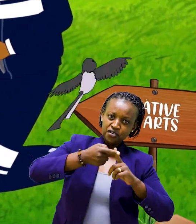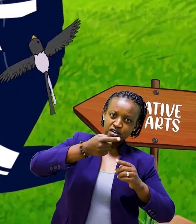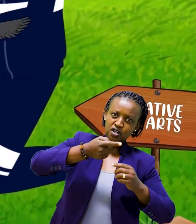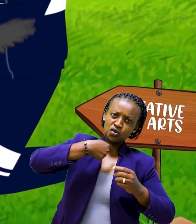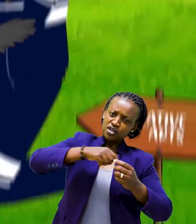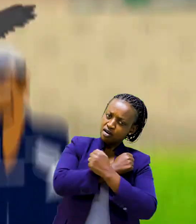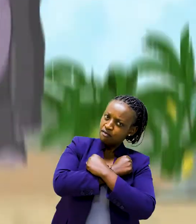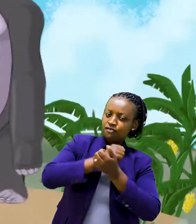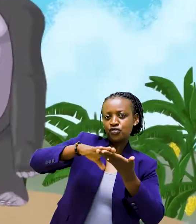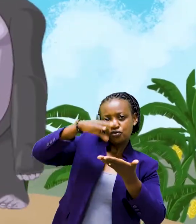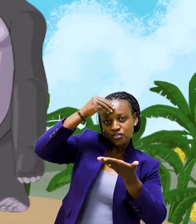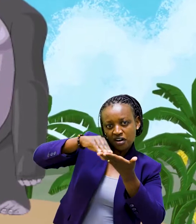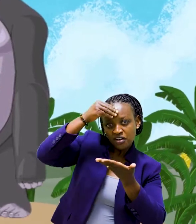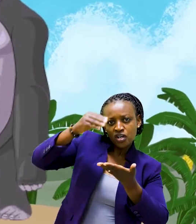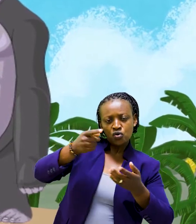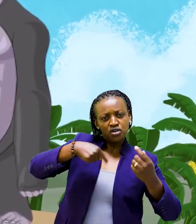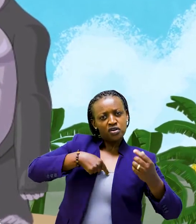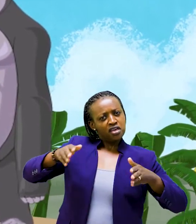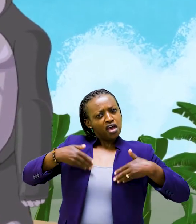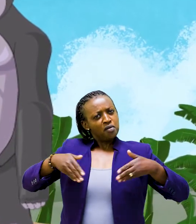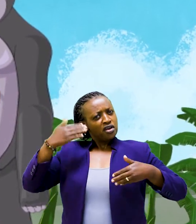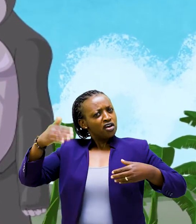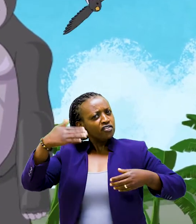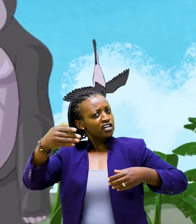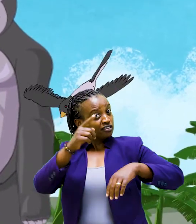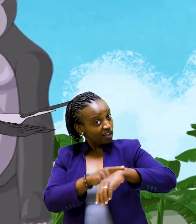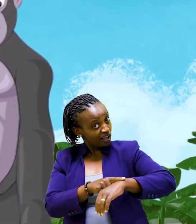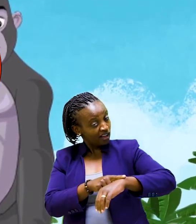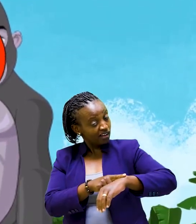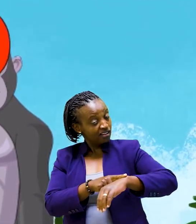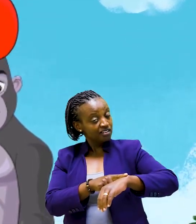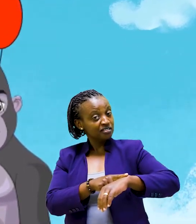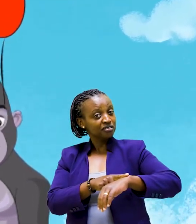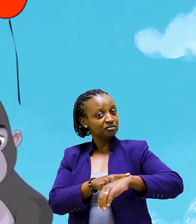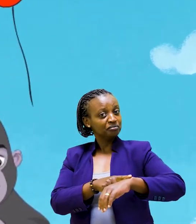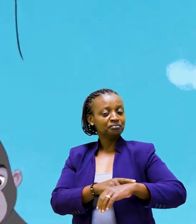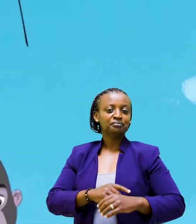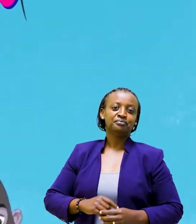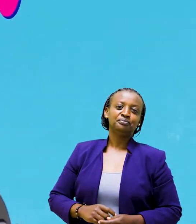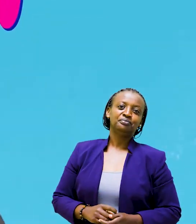friend, we love to learn. We are happy every time.